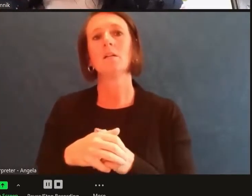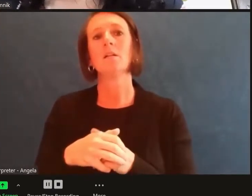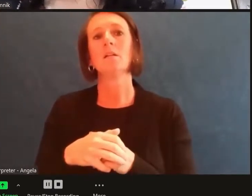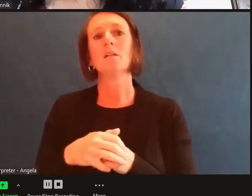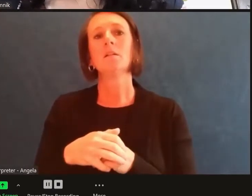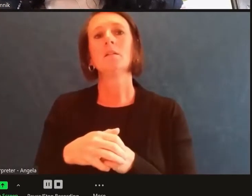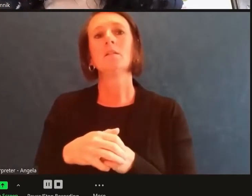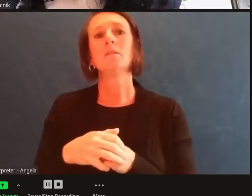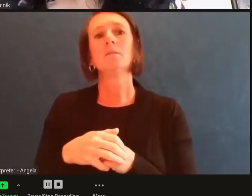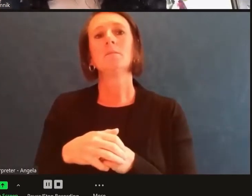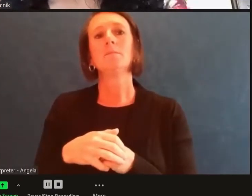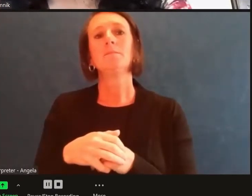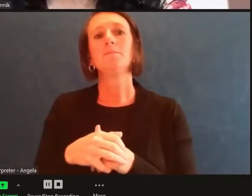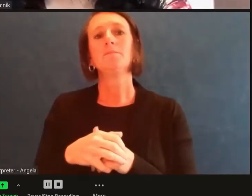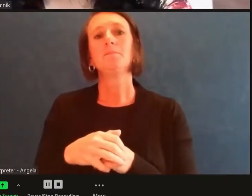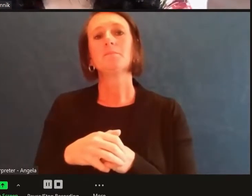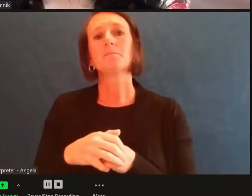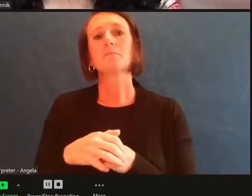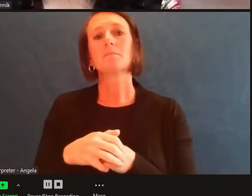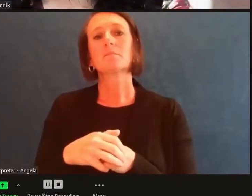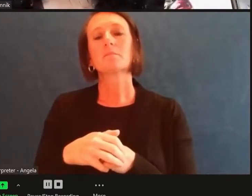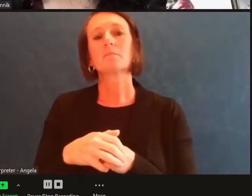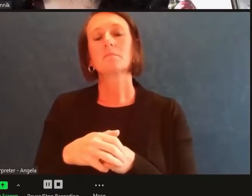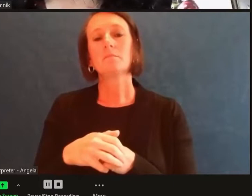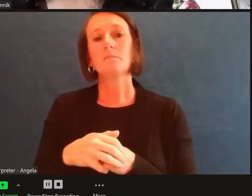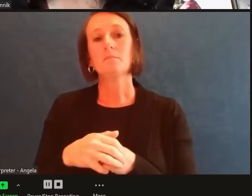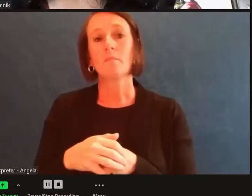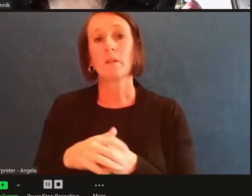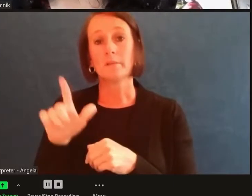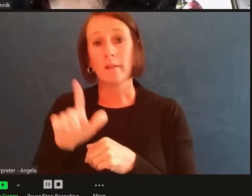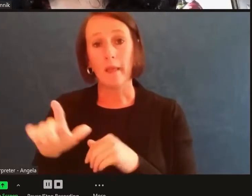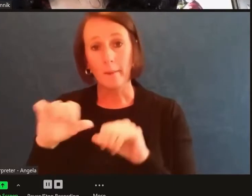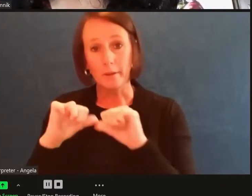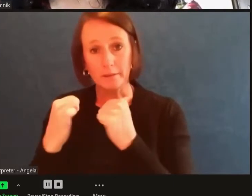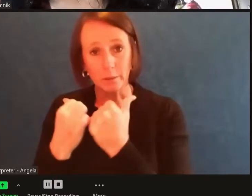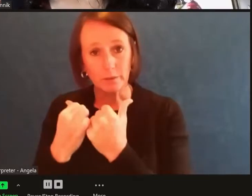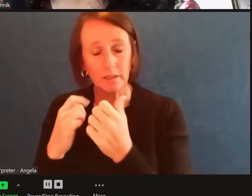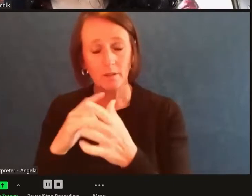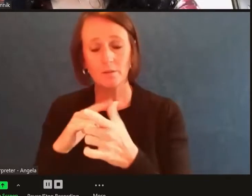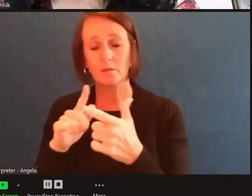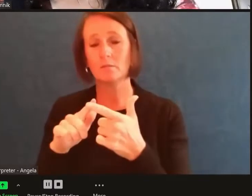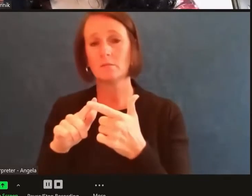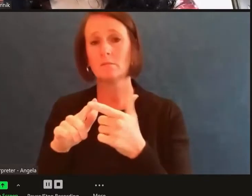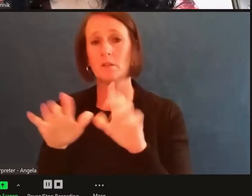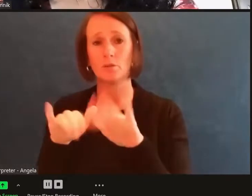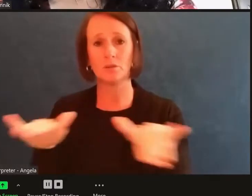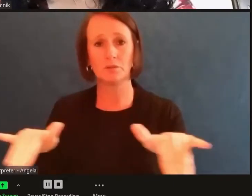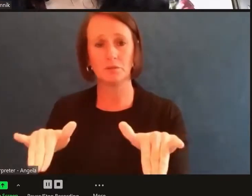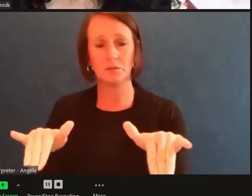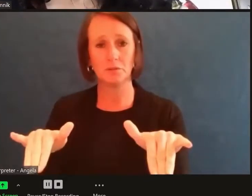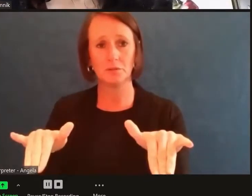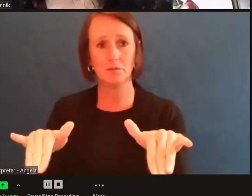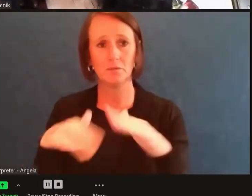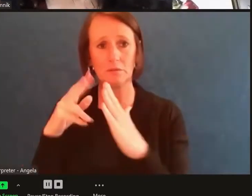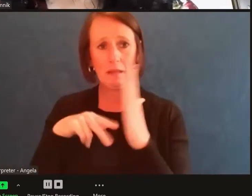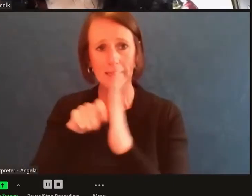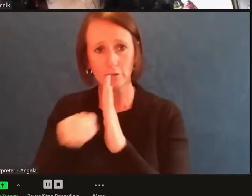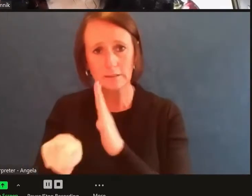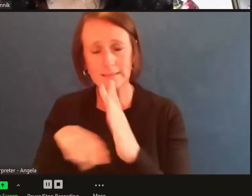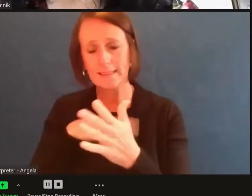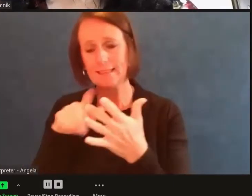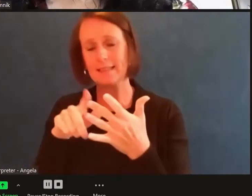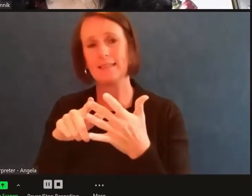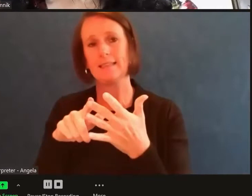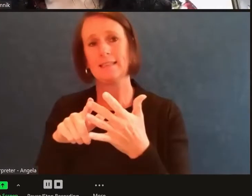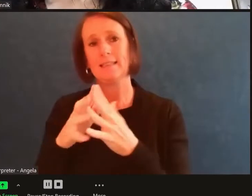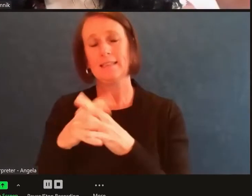director, the Ontario Library Association with Sheila Patterson and Meredith as the director and